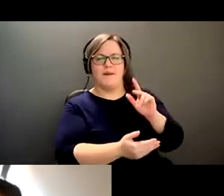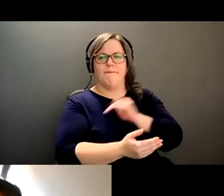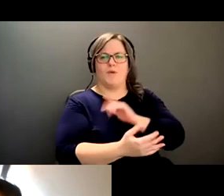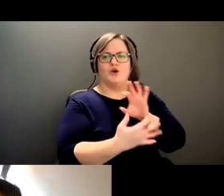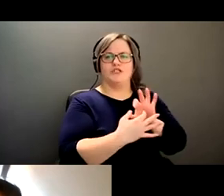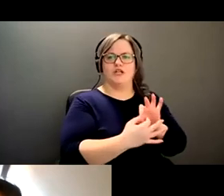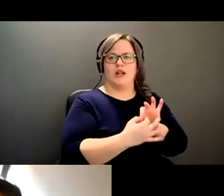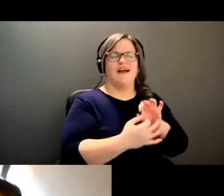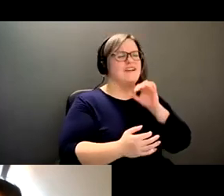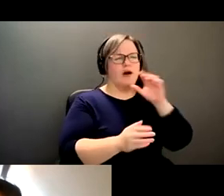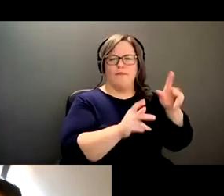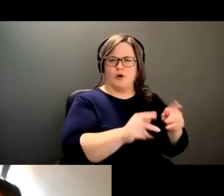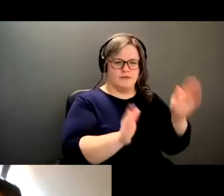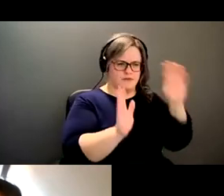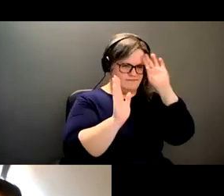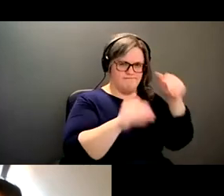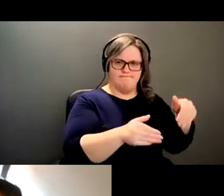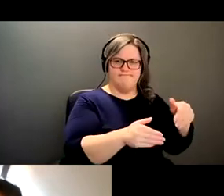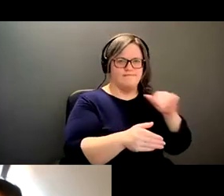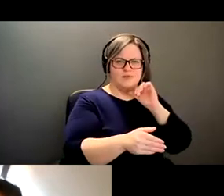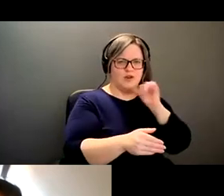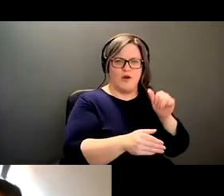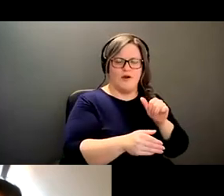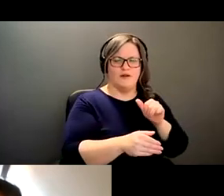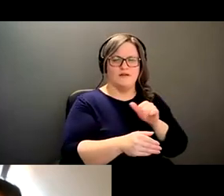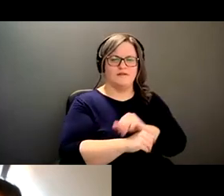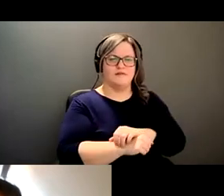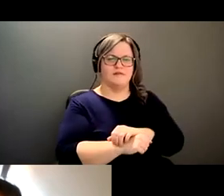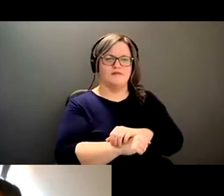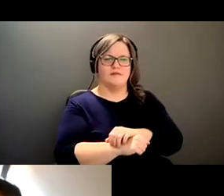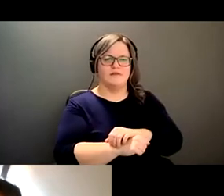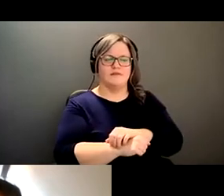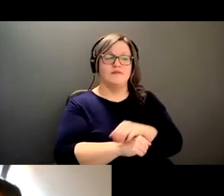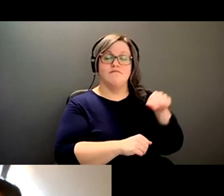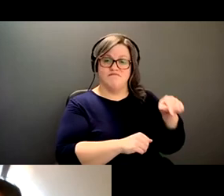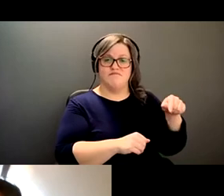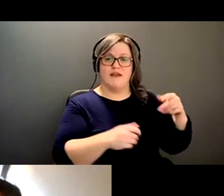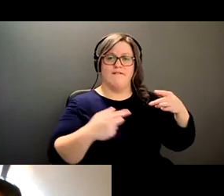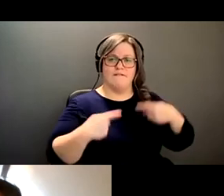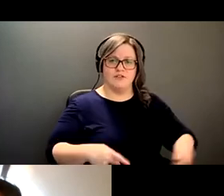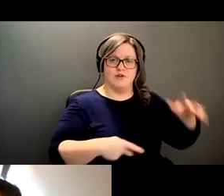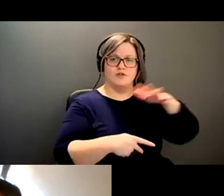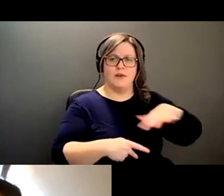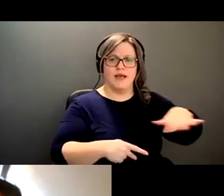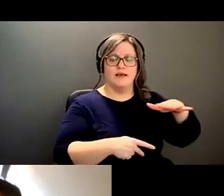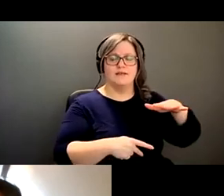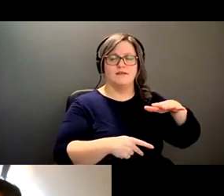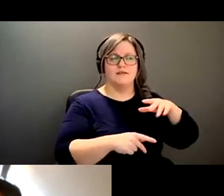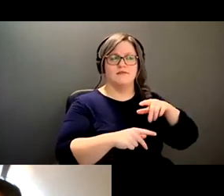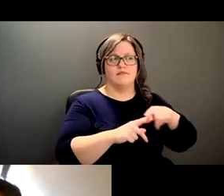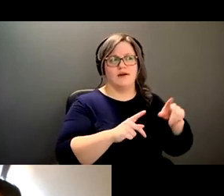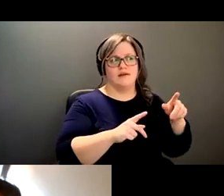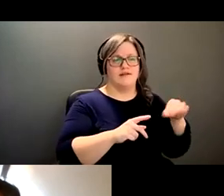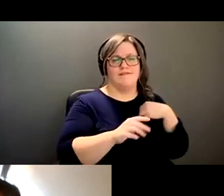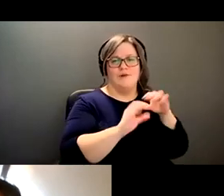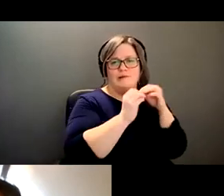not people-centered, where it's either a physical space or it's the organizational name, or, you know, it's a board or it's some